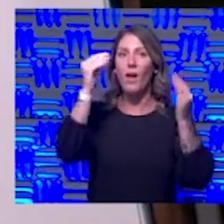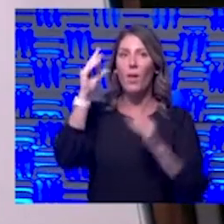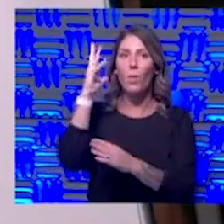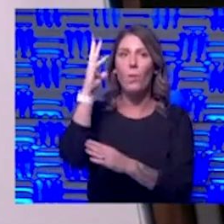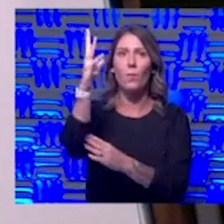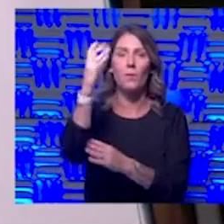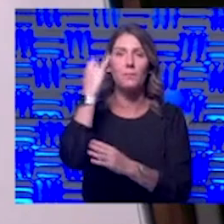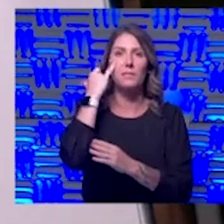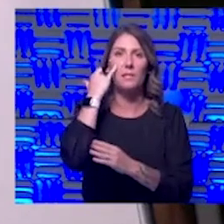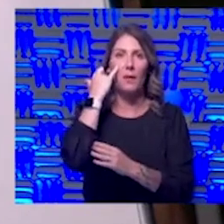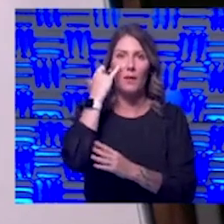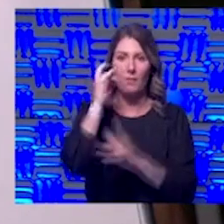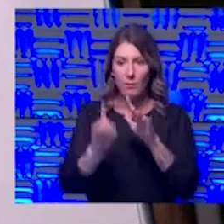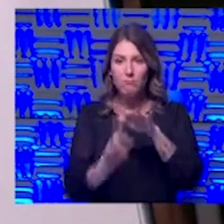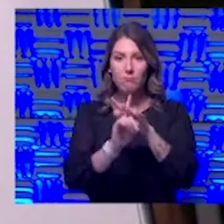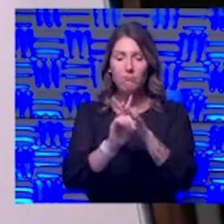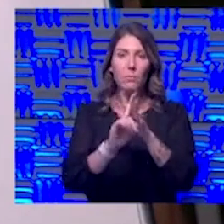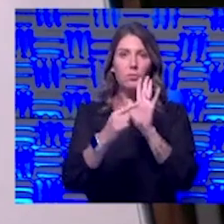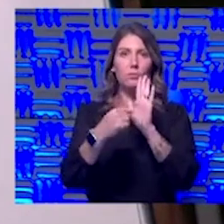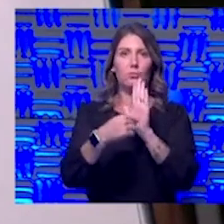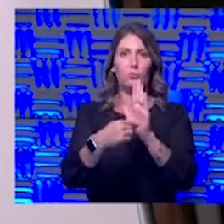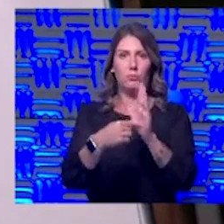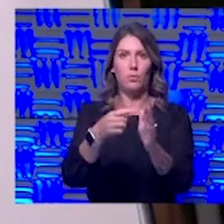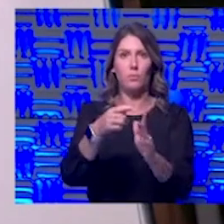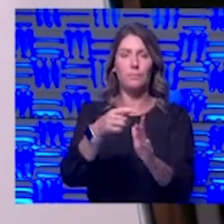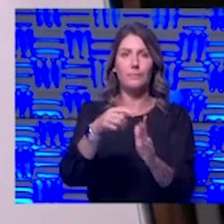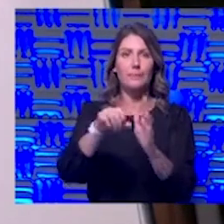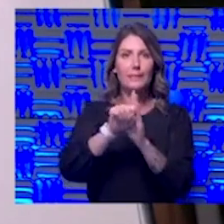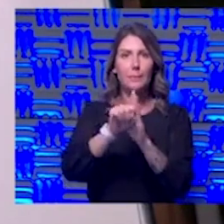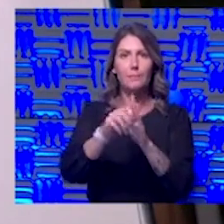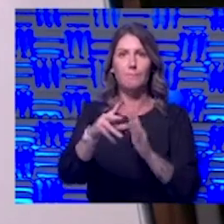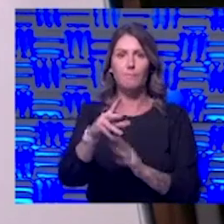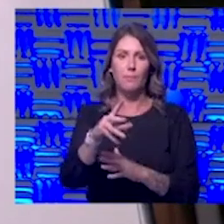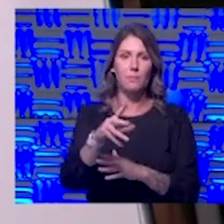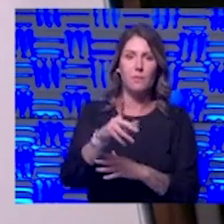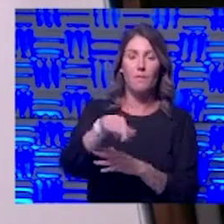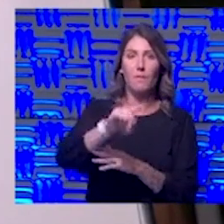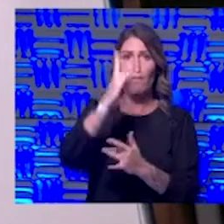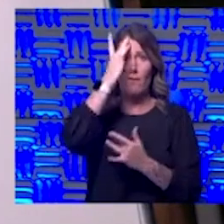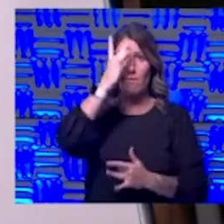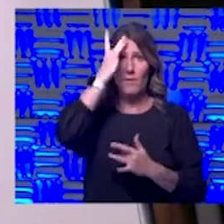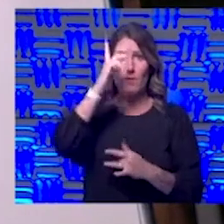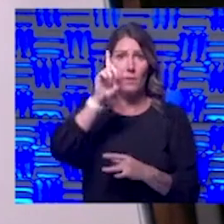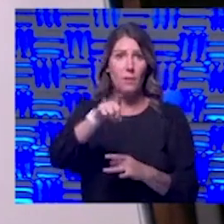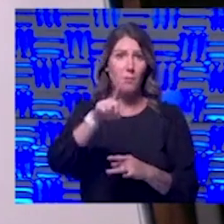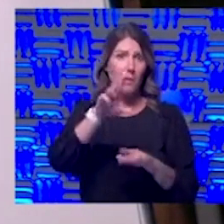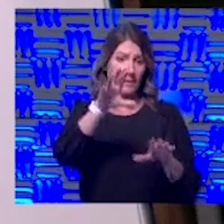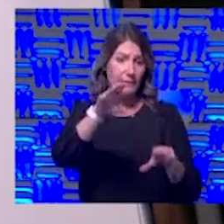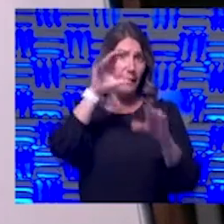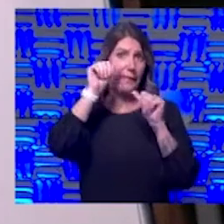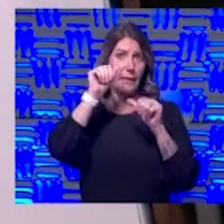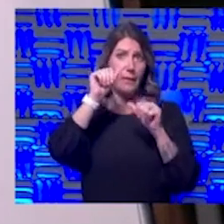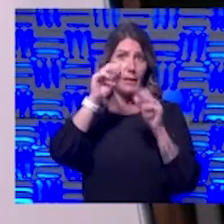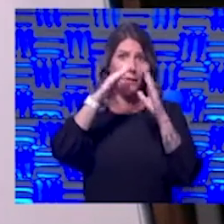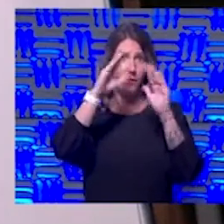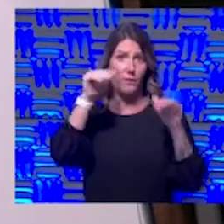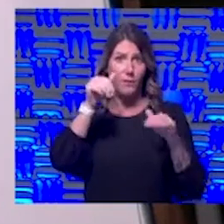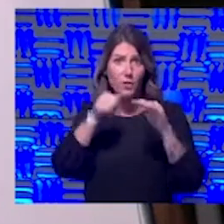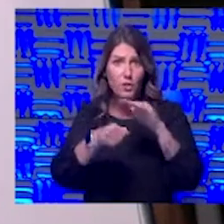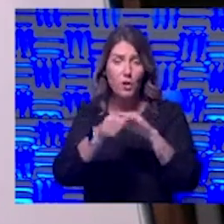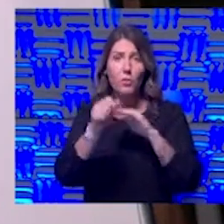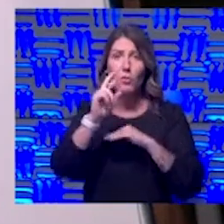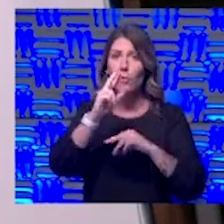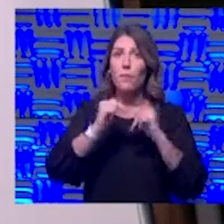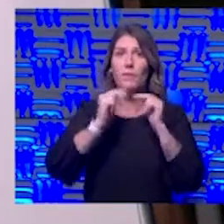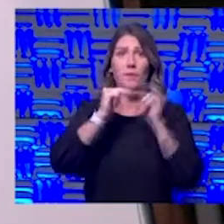showing symptoms of, you know, of the virus, well, they have to leave the shelter or leave the facility, and